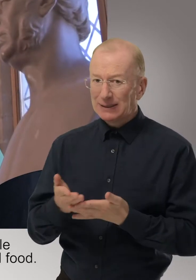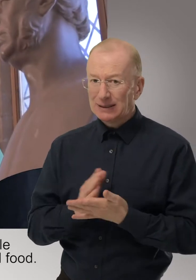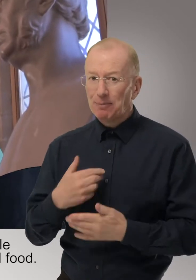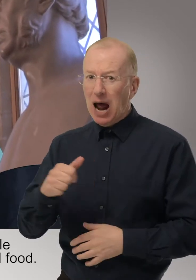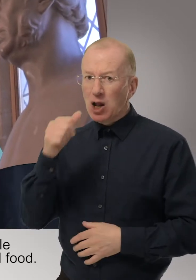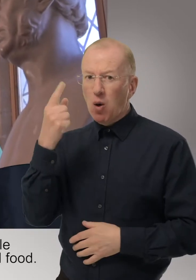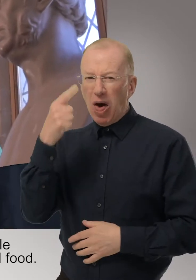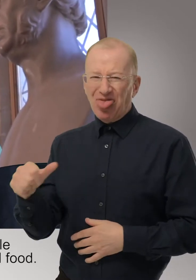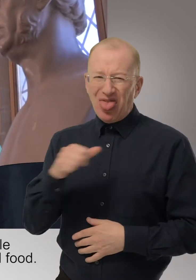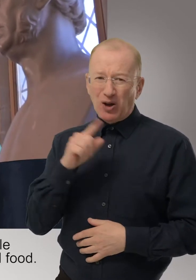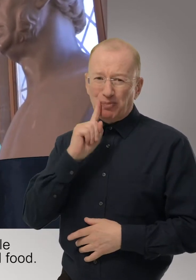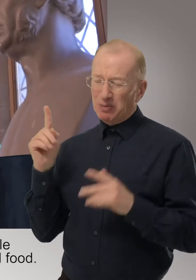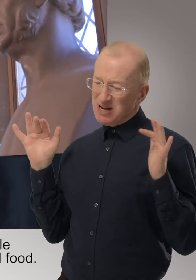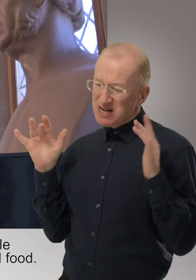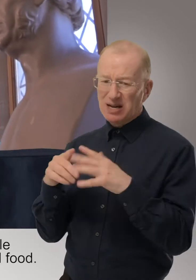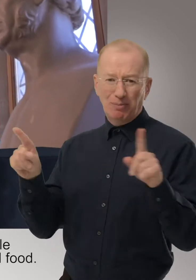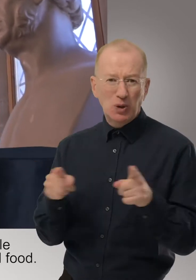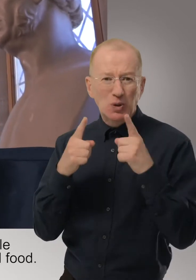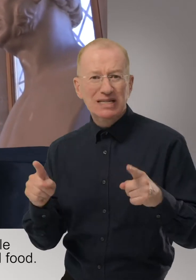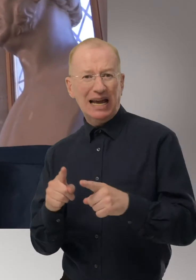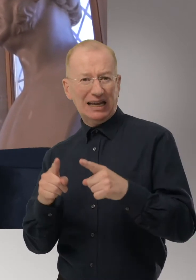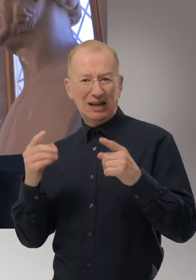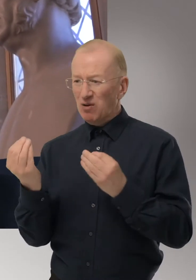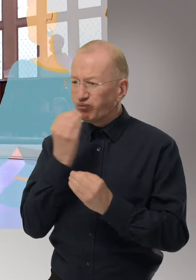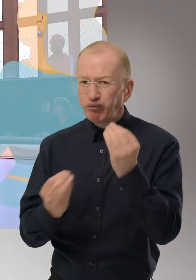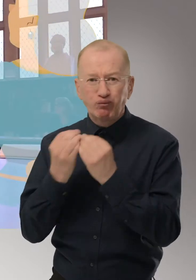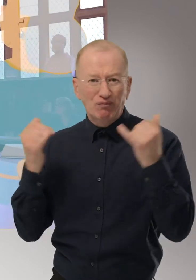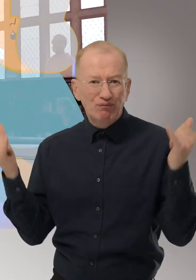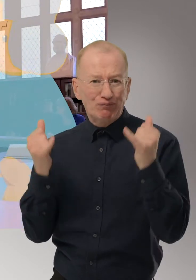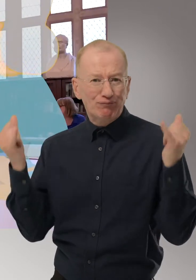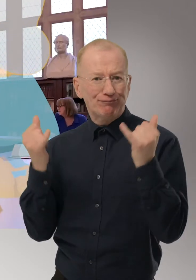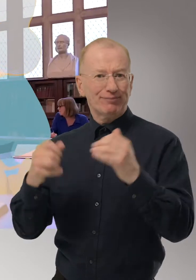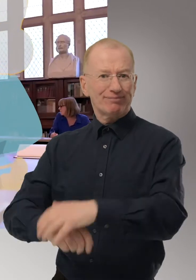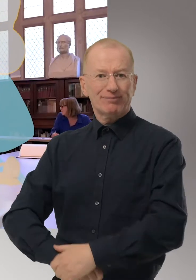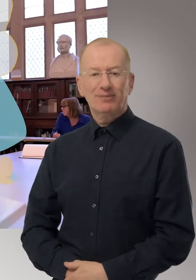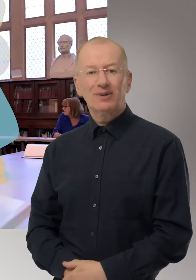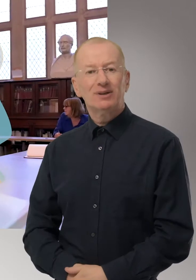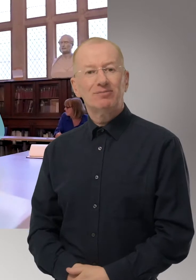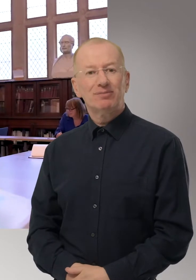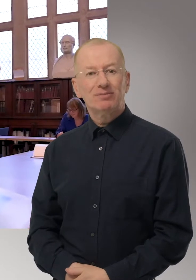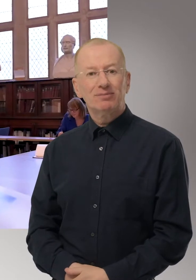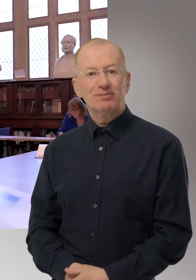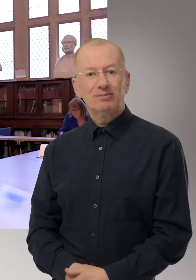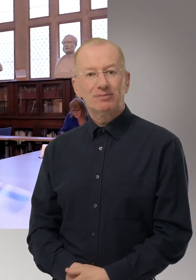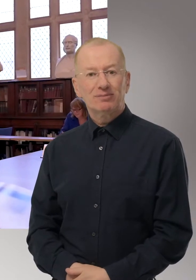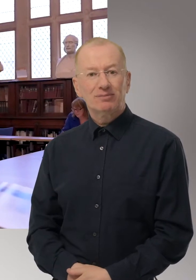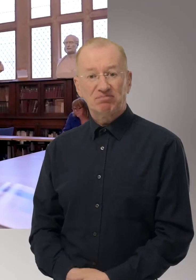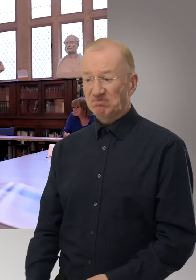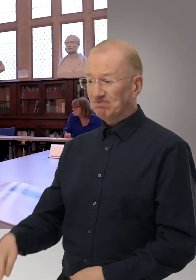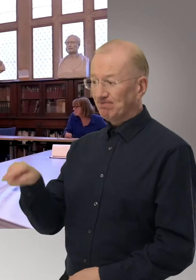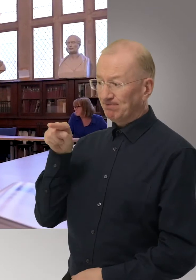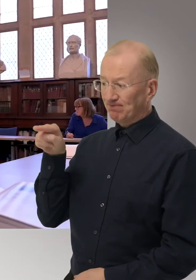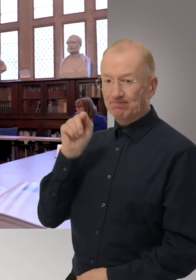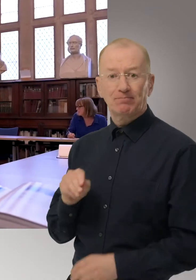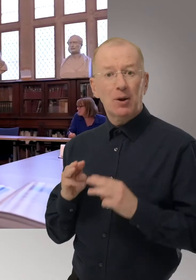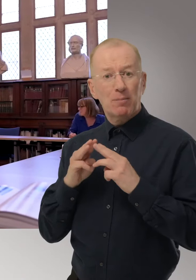1,000 people cram these walls enjoying music and food. This is the museum's research library, holding